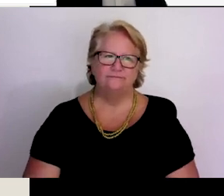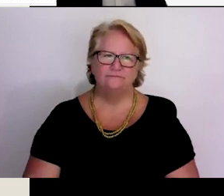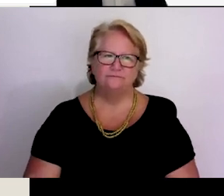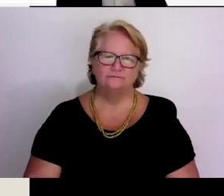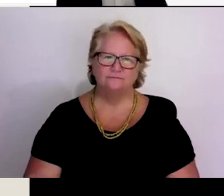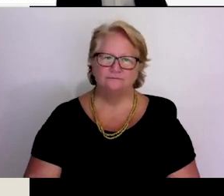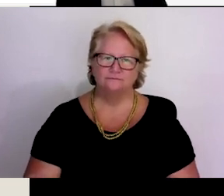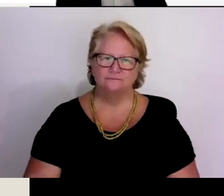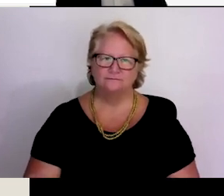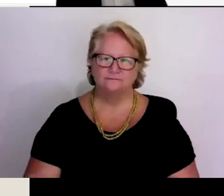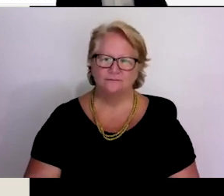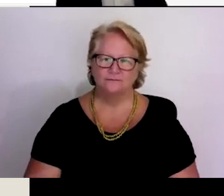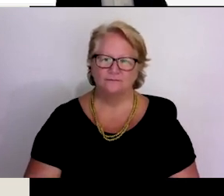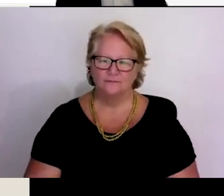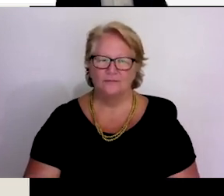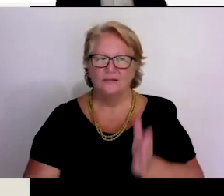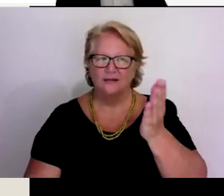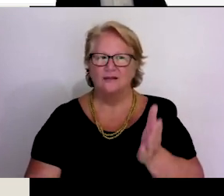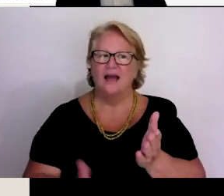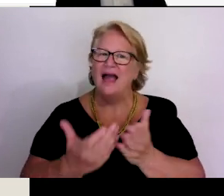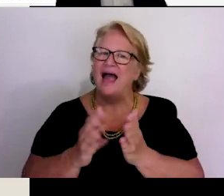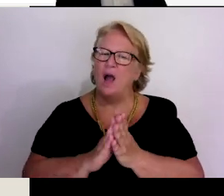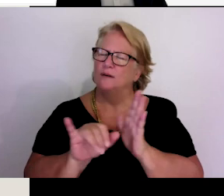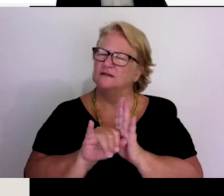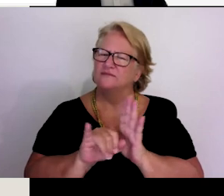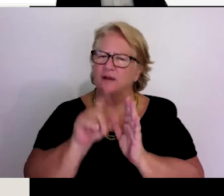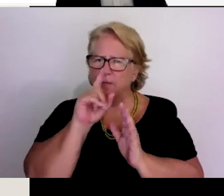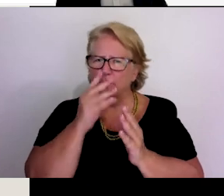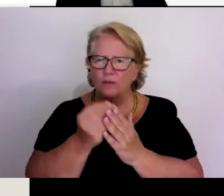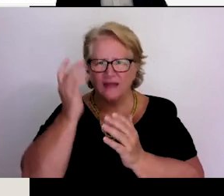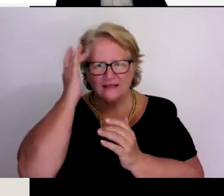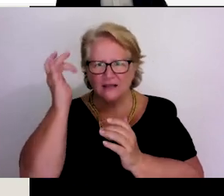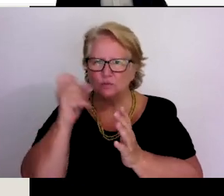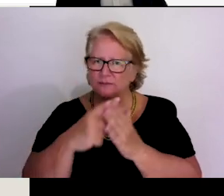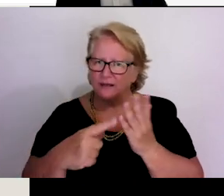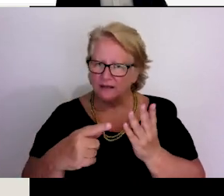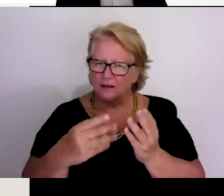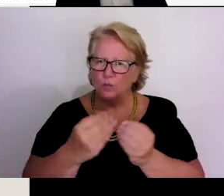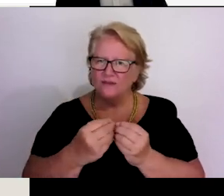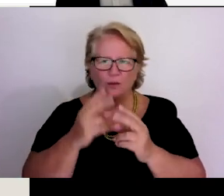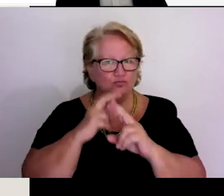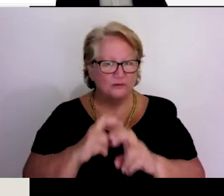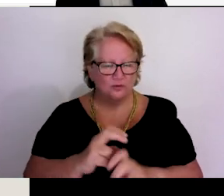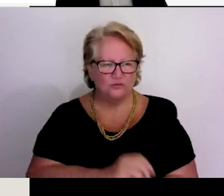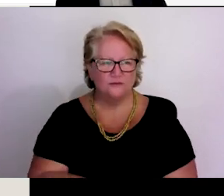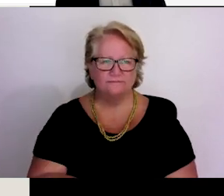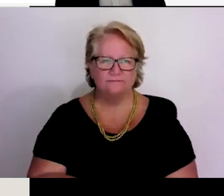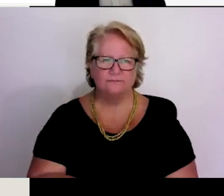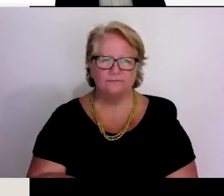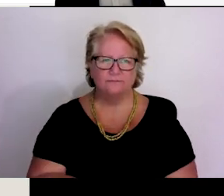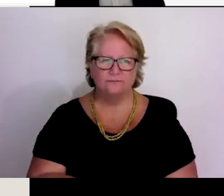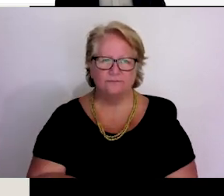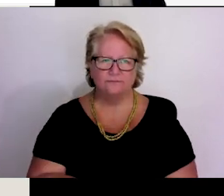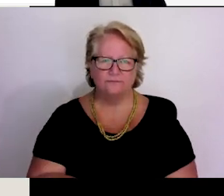Priyapon was going to present about how we identify people with intellectual disability and some research insights, how we're looking